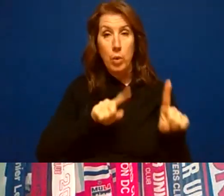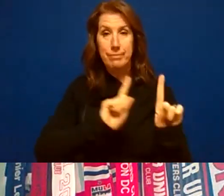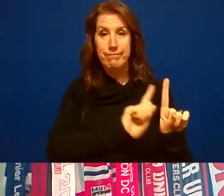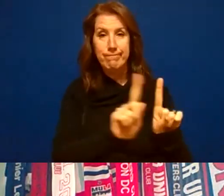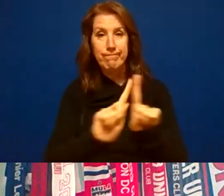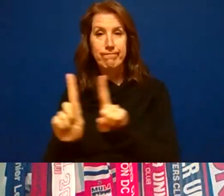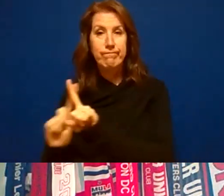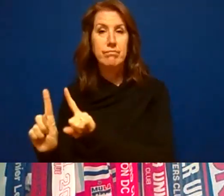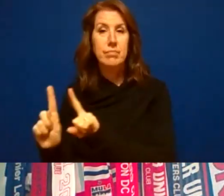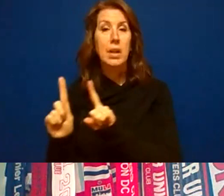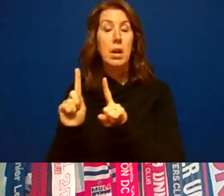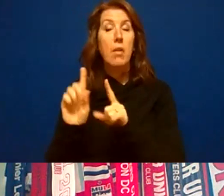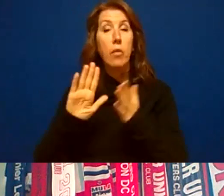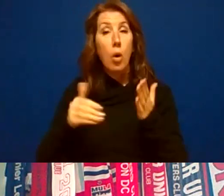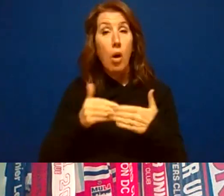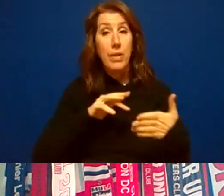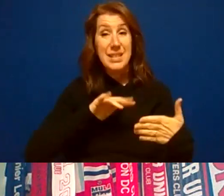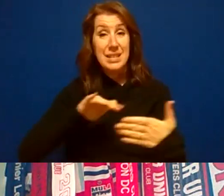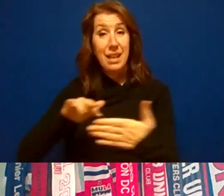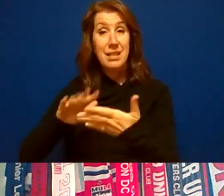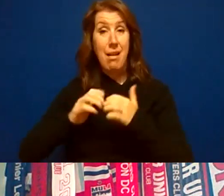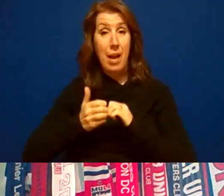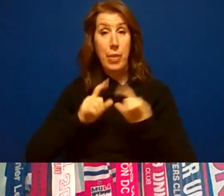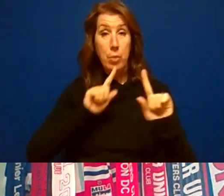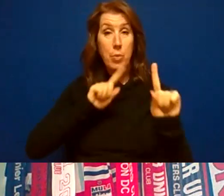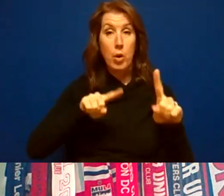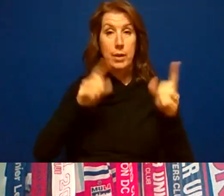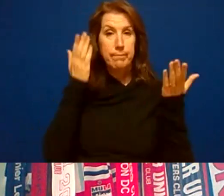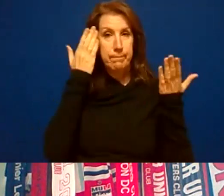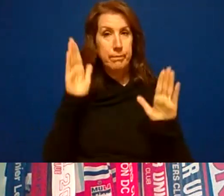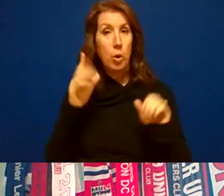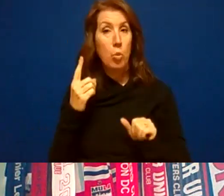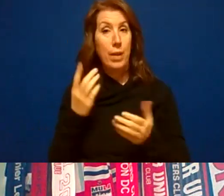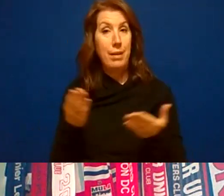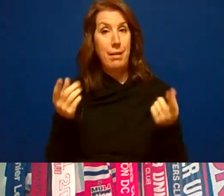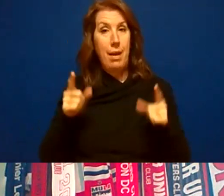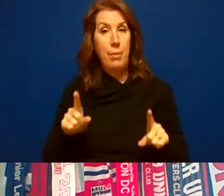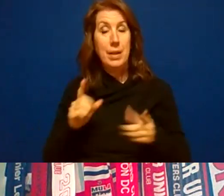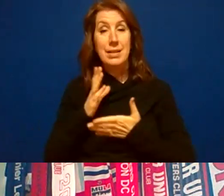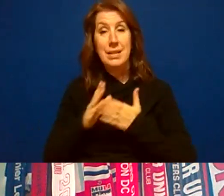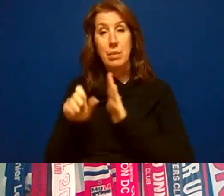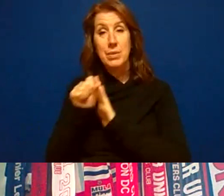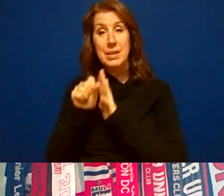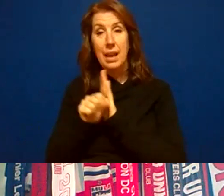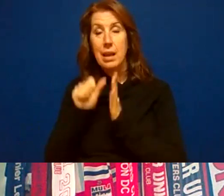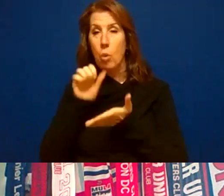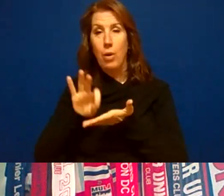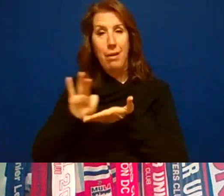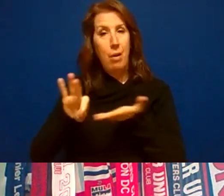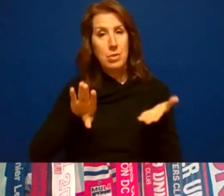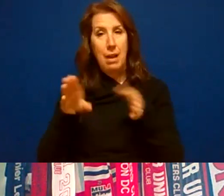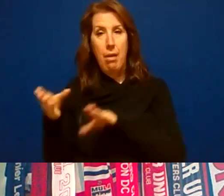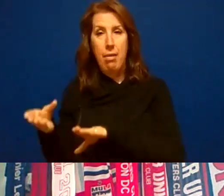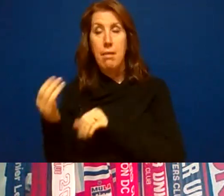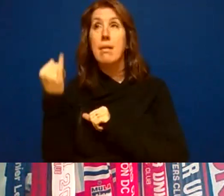how they're being reported. One thing that has happened is in some states, sometimes they don't count deaths